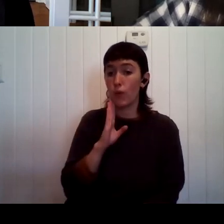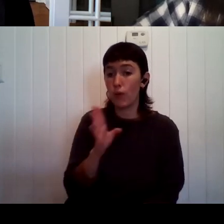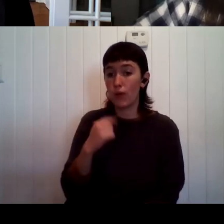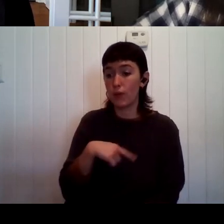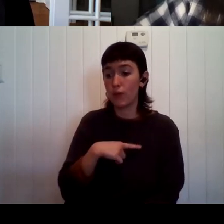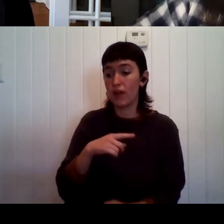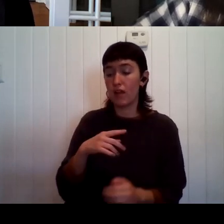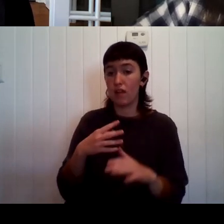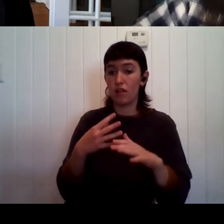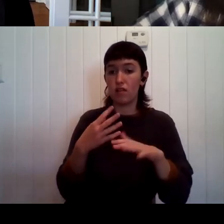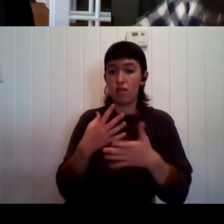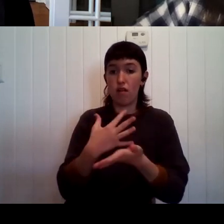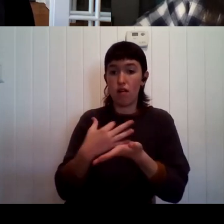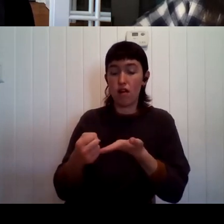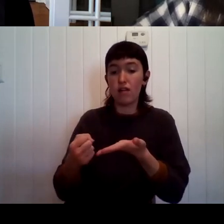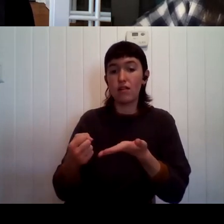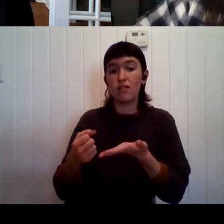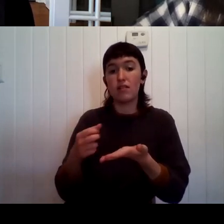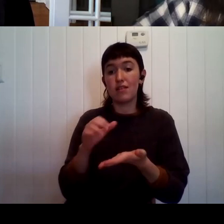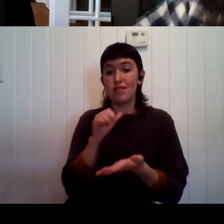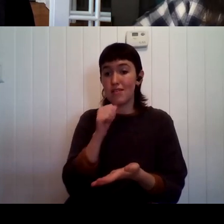unsustainable resources?